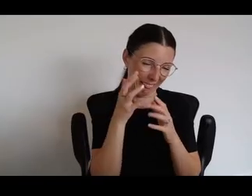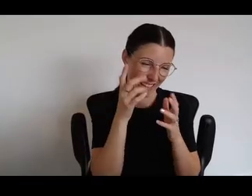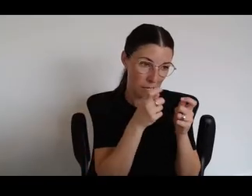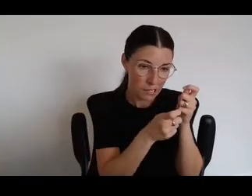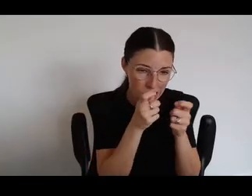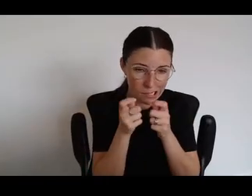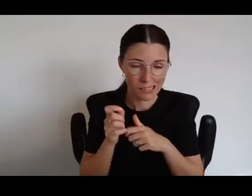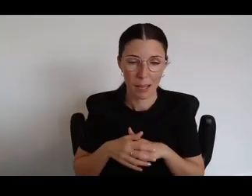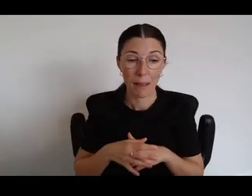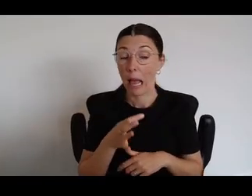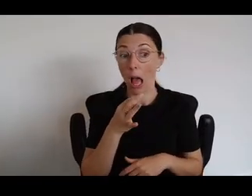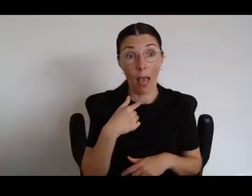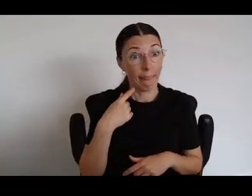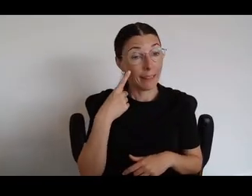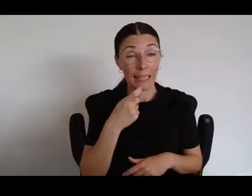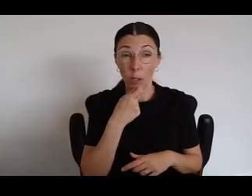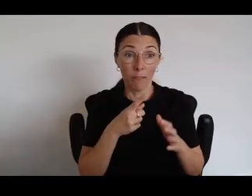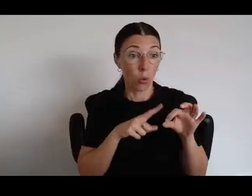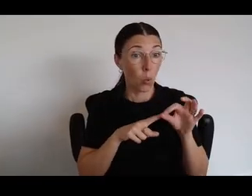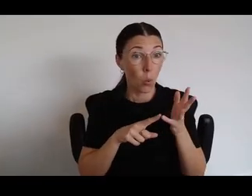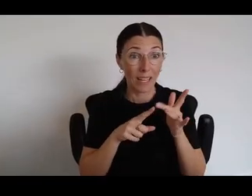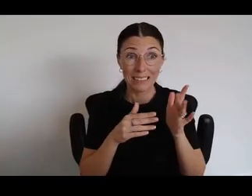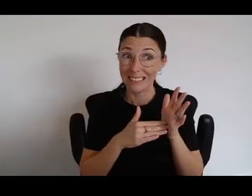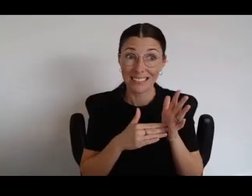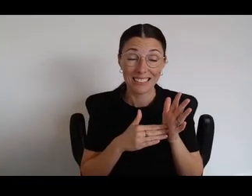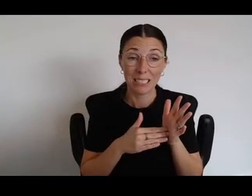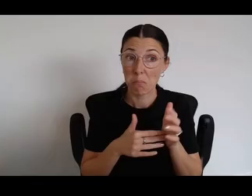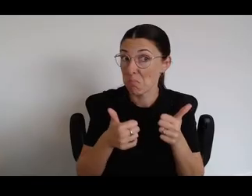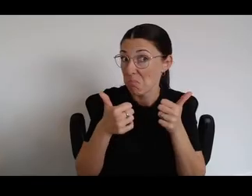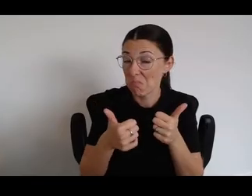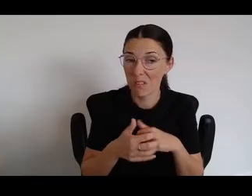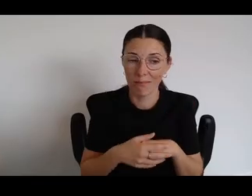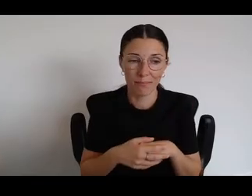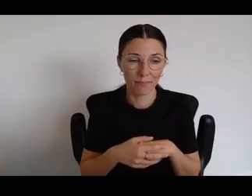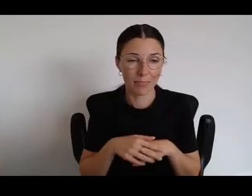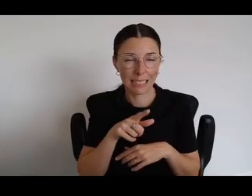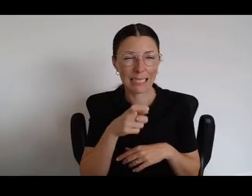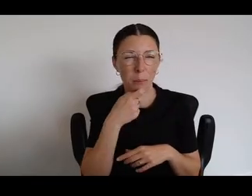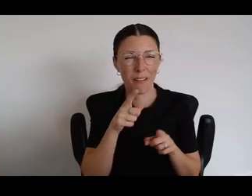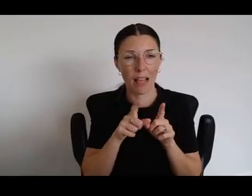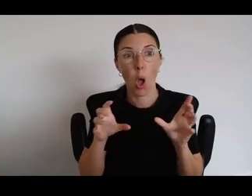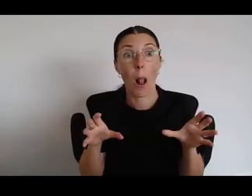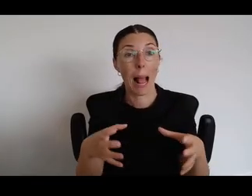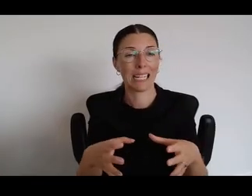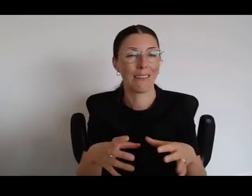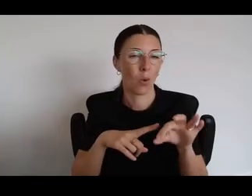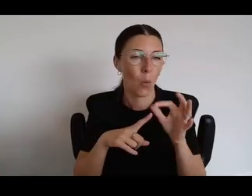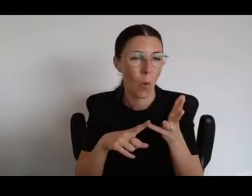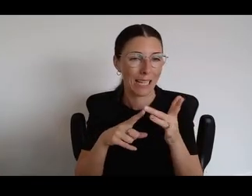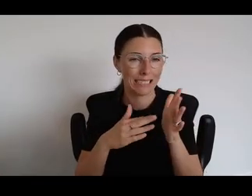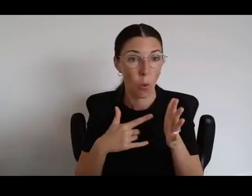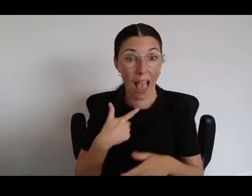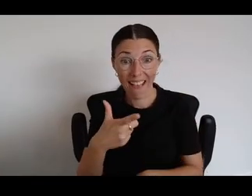quiz never does harm to any of this. I'm going to do this in a way, this is kind of a collective quiz. So I'm inviting you to